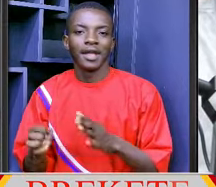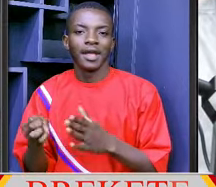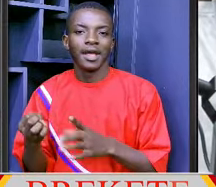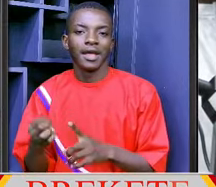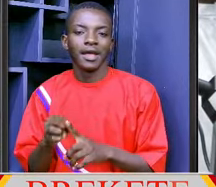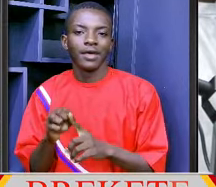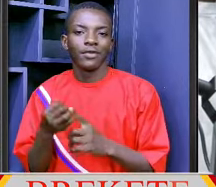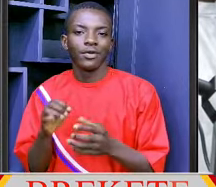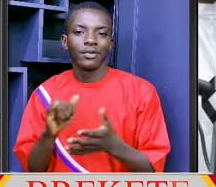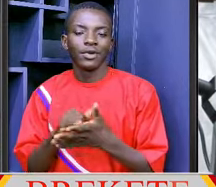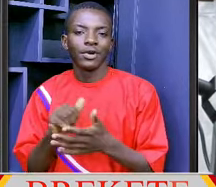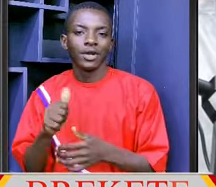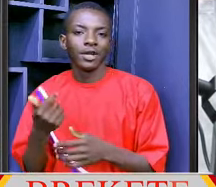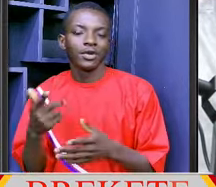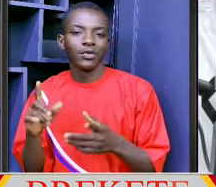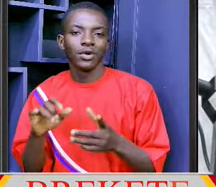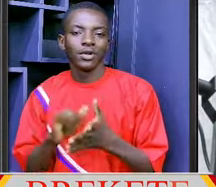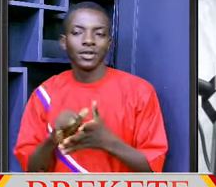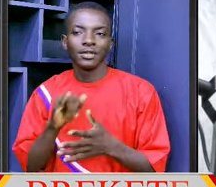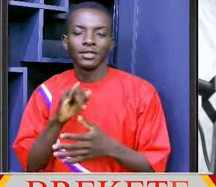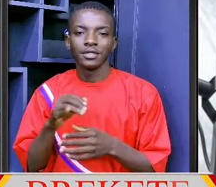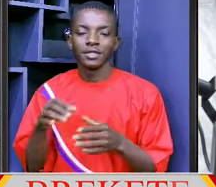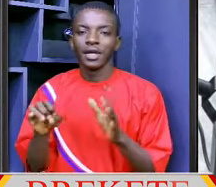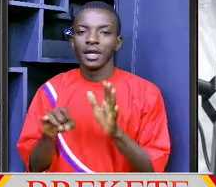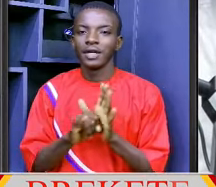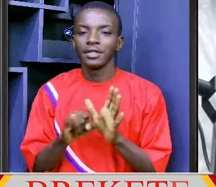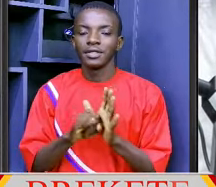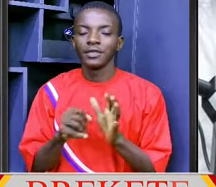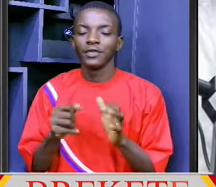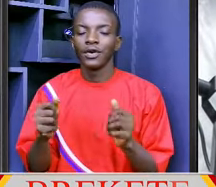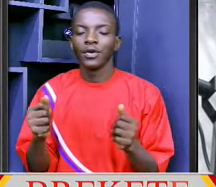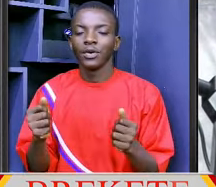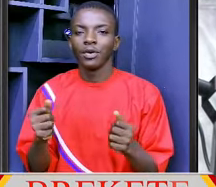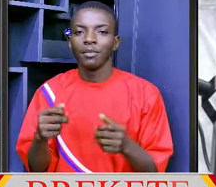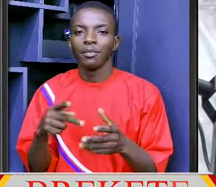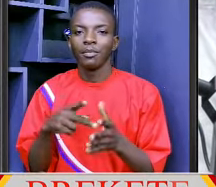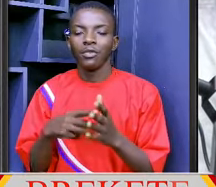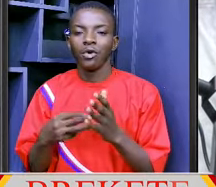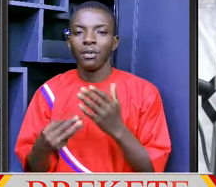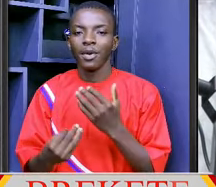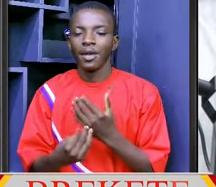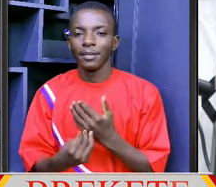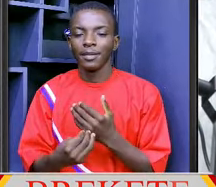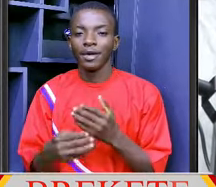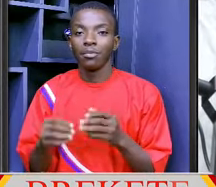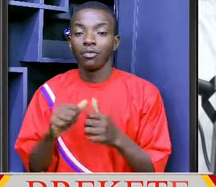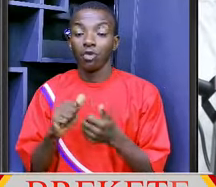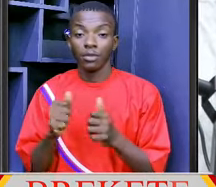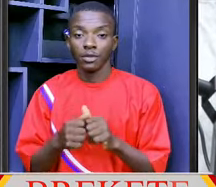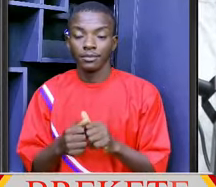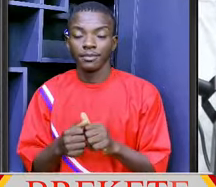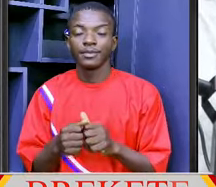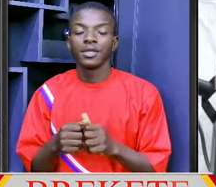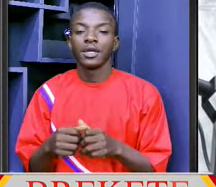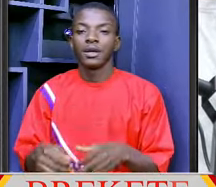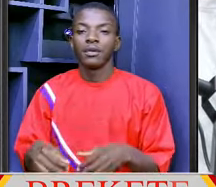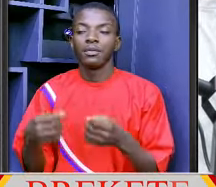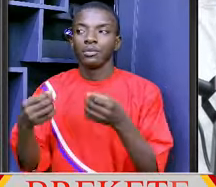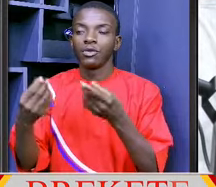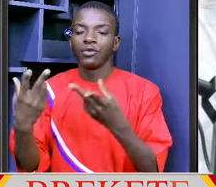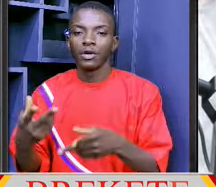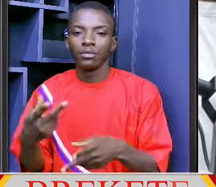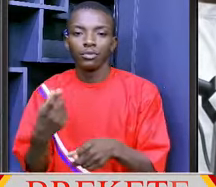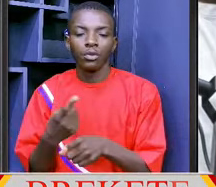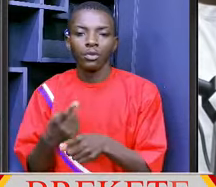environment or anywhere where any day he identify problem and come proper